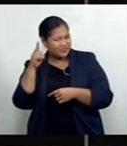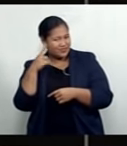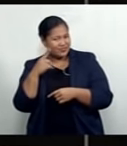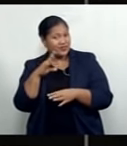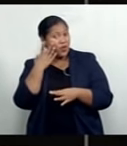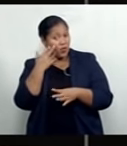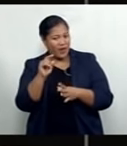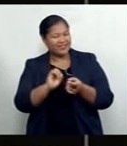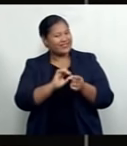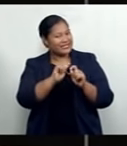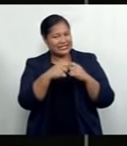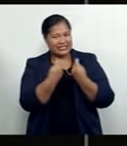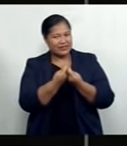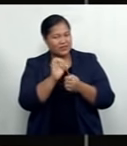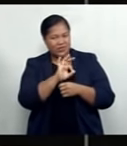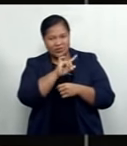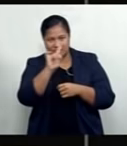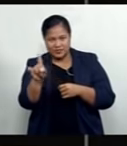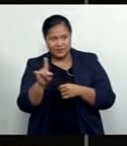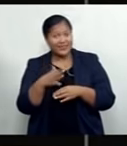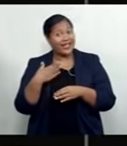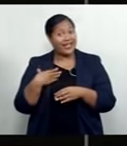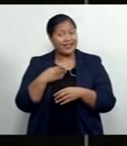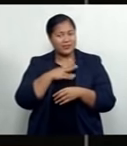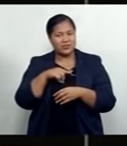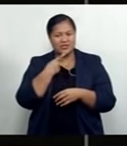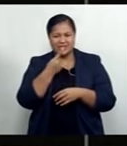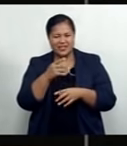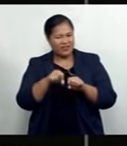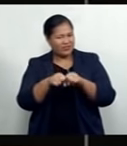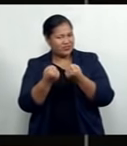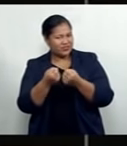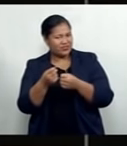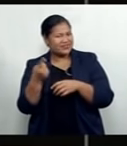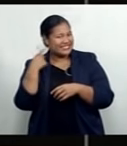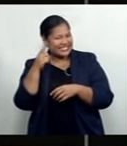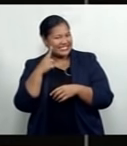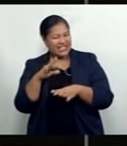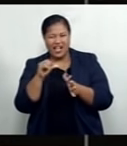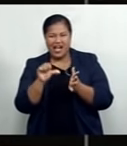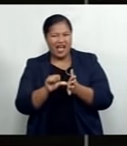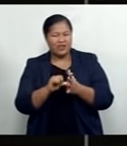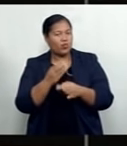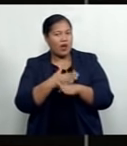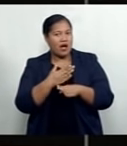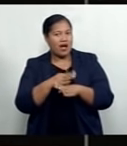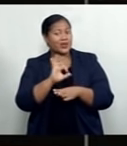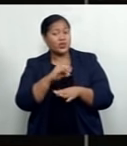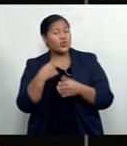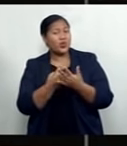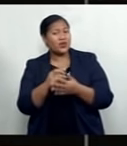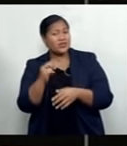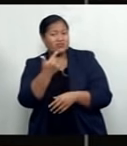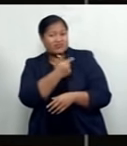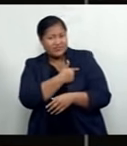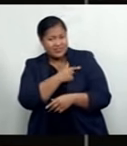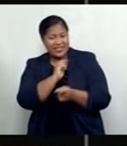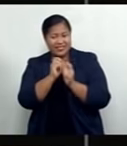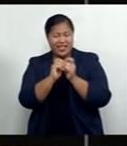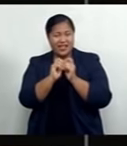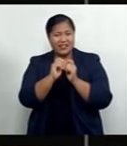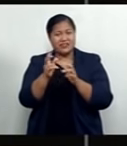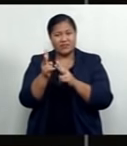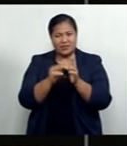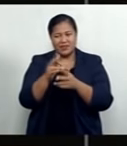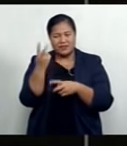not around. The Health Ministry says the recent breaches have hindered their work, not only to vaccinate and test villages, but in monitoring